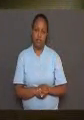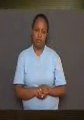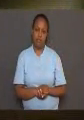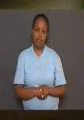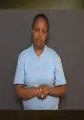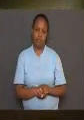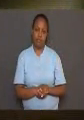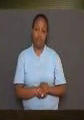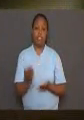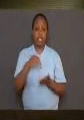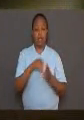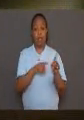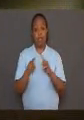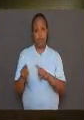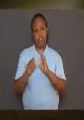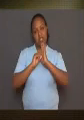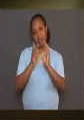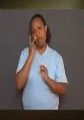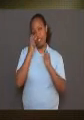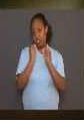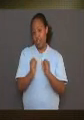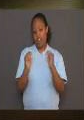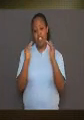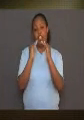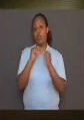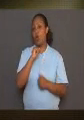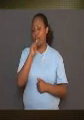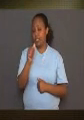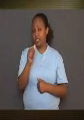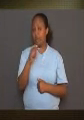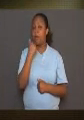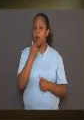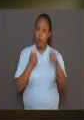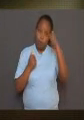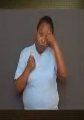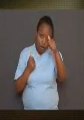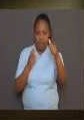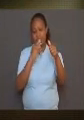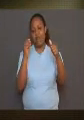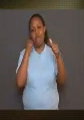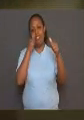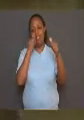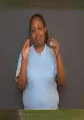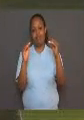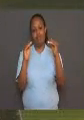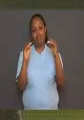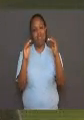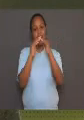We also see examples of inequality between men and women.